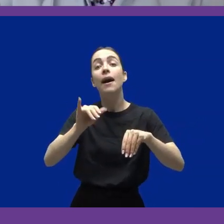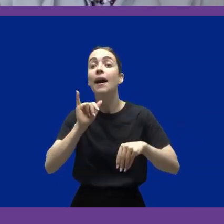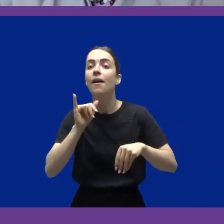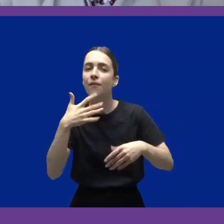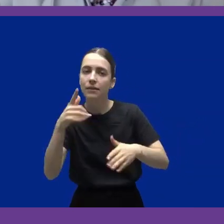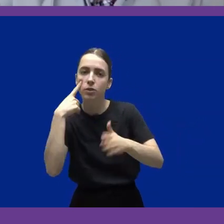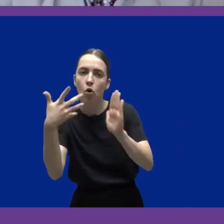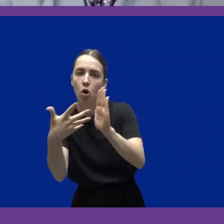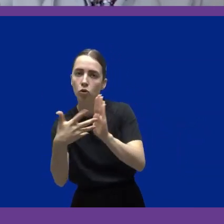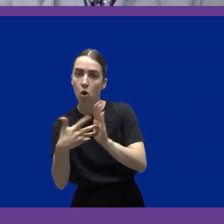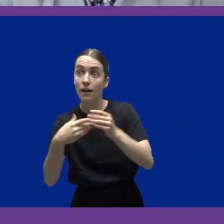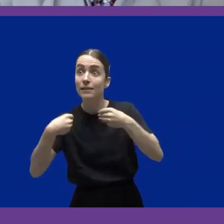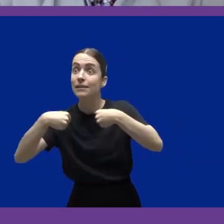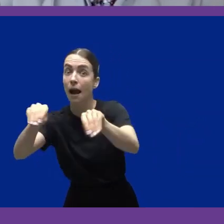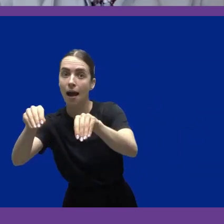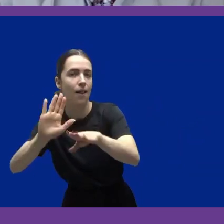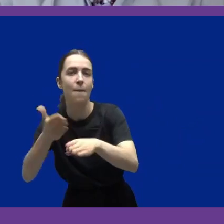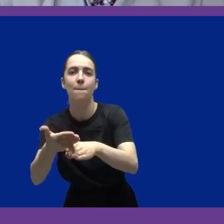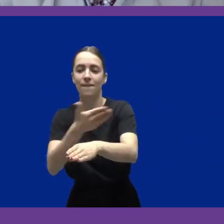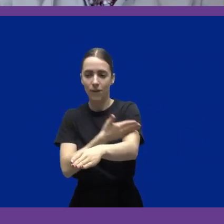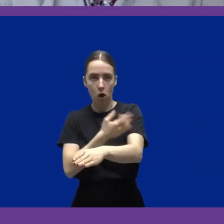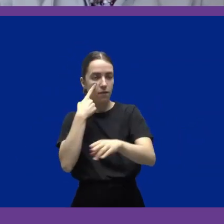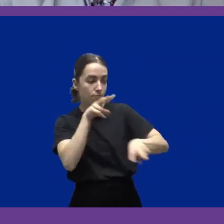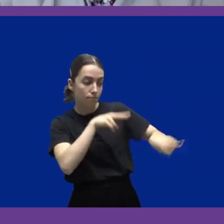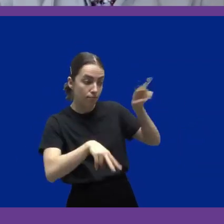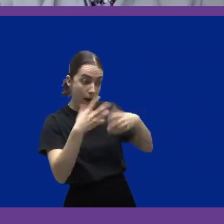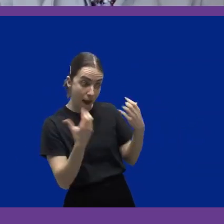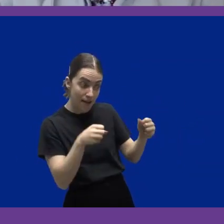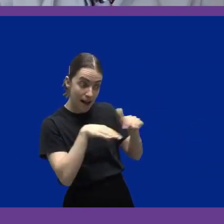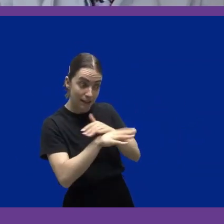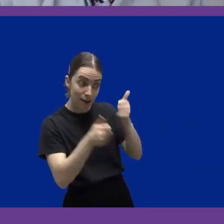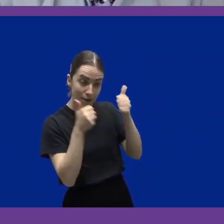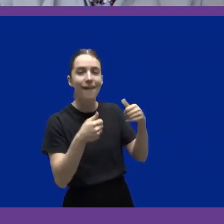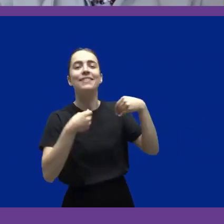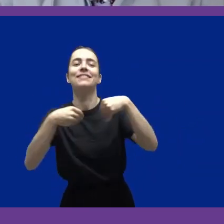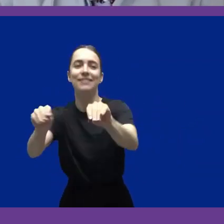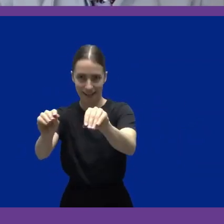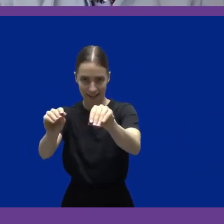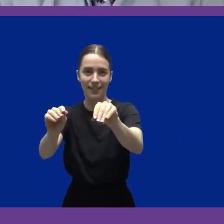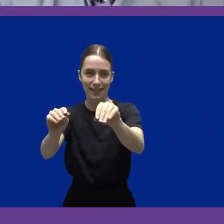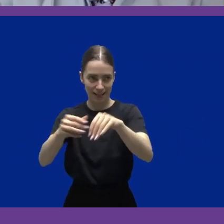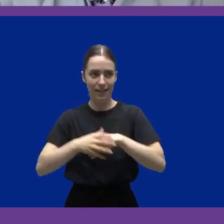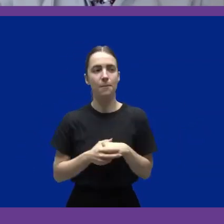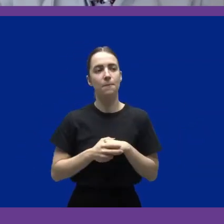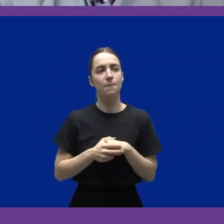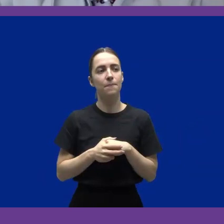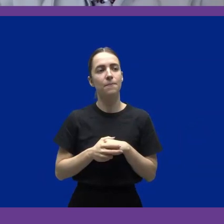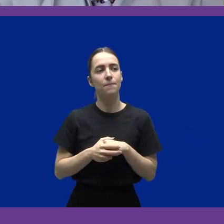support the strengthening of accessibility in practice with all the different actions. Next slide.